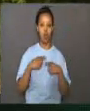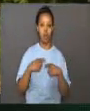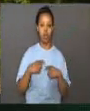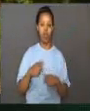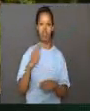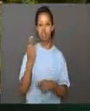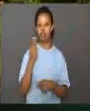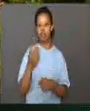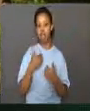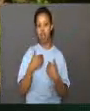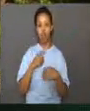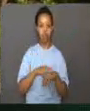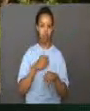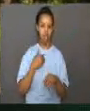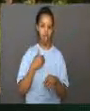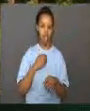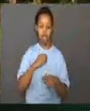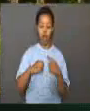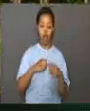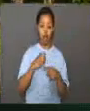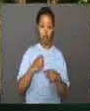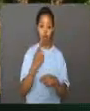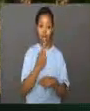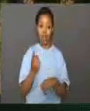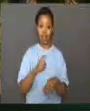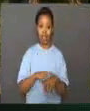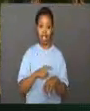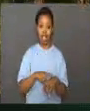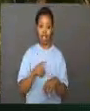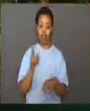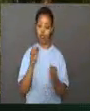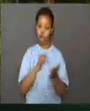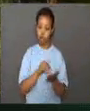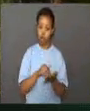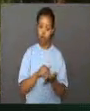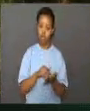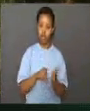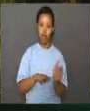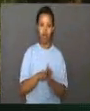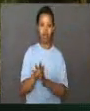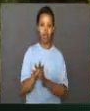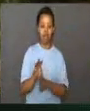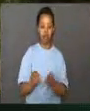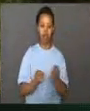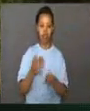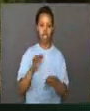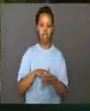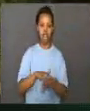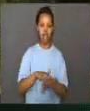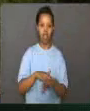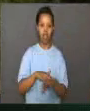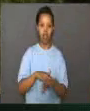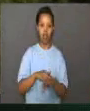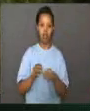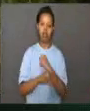The ecosystem actually depends upon the activity of bacteria to